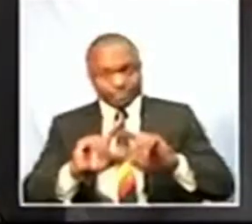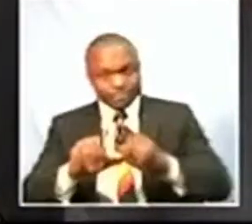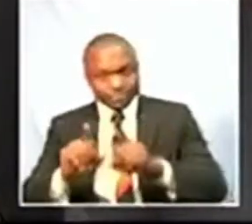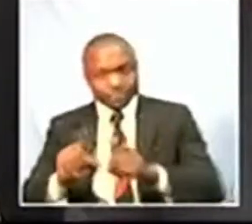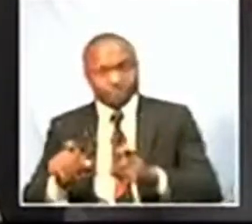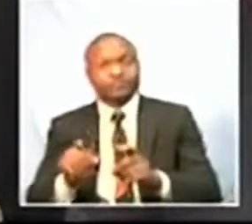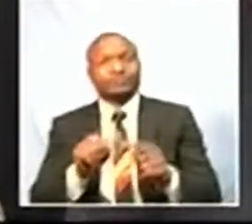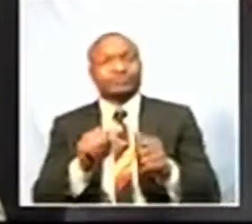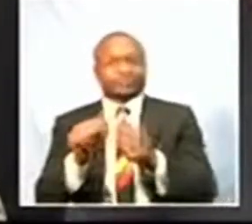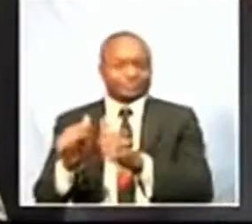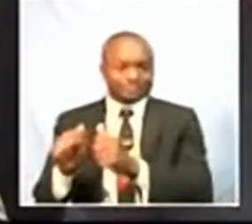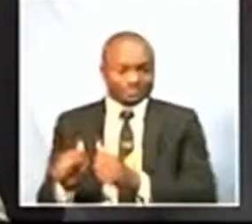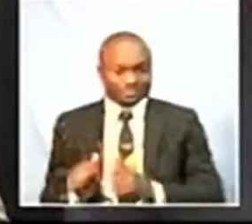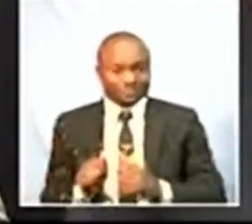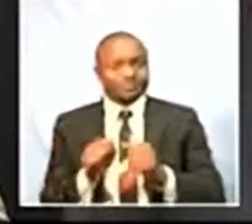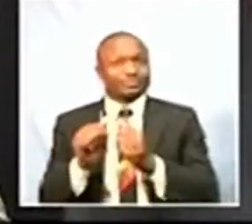actors.